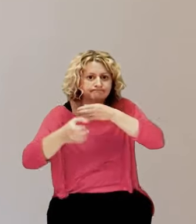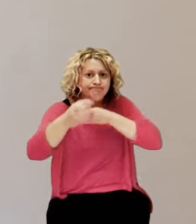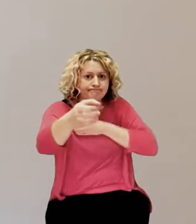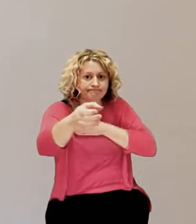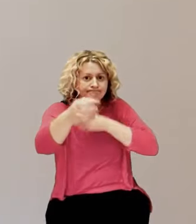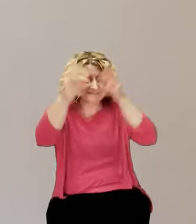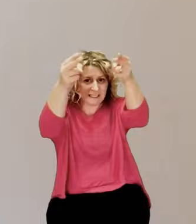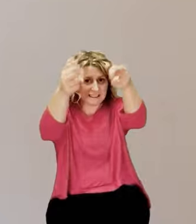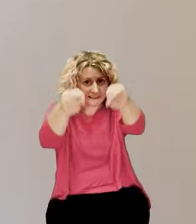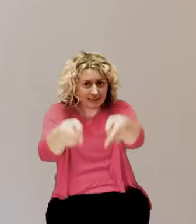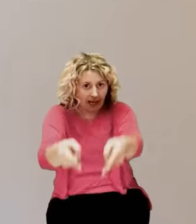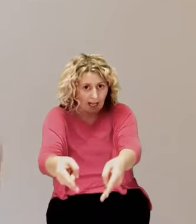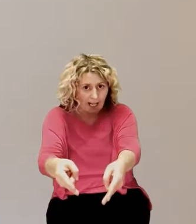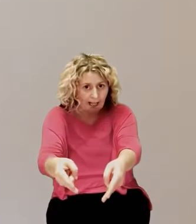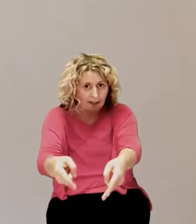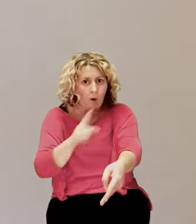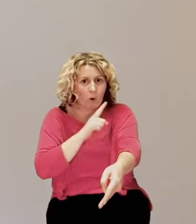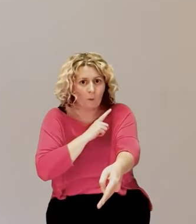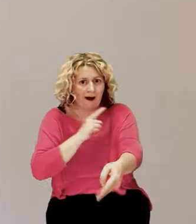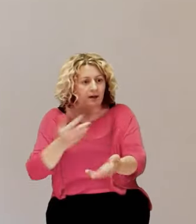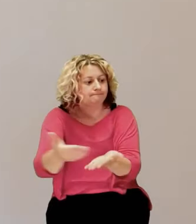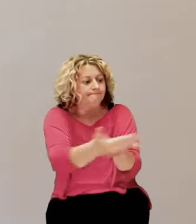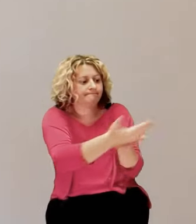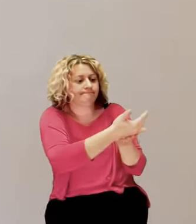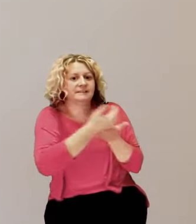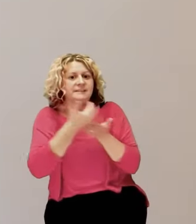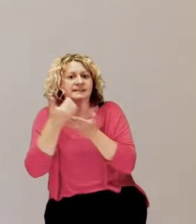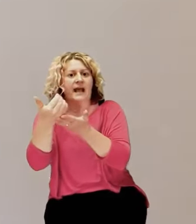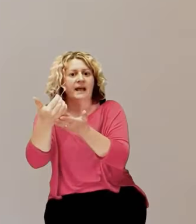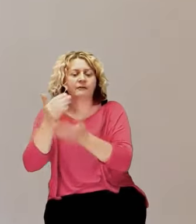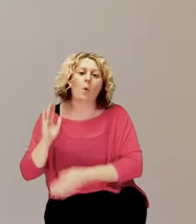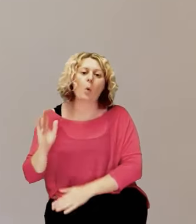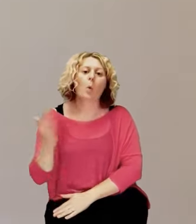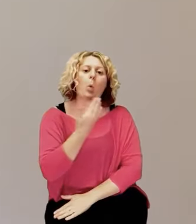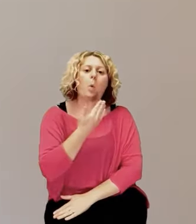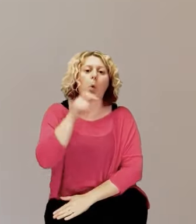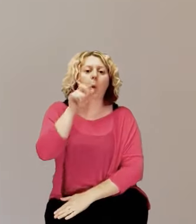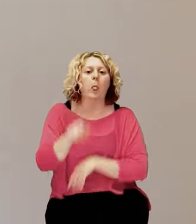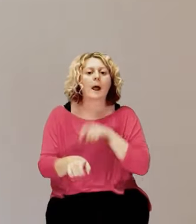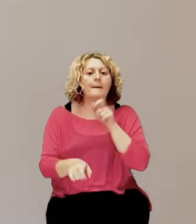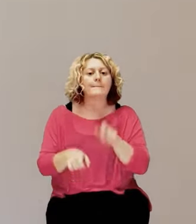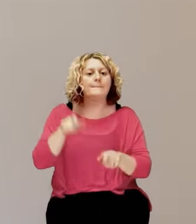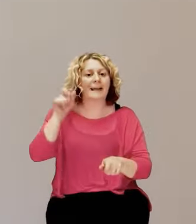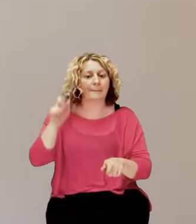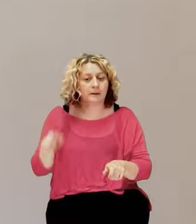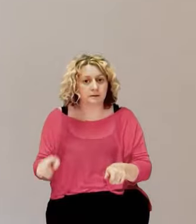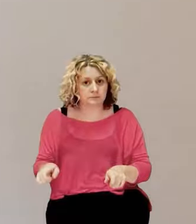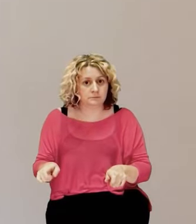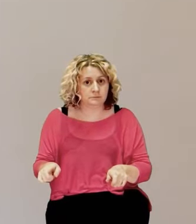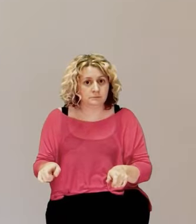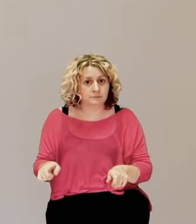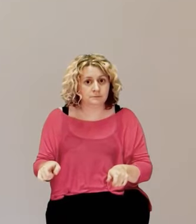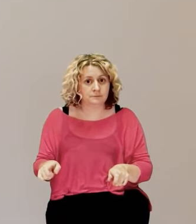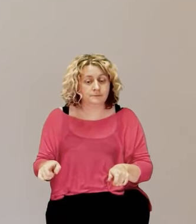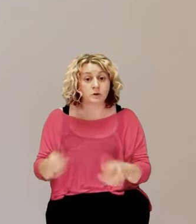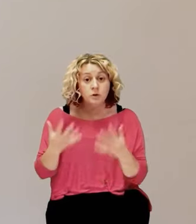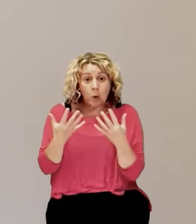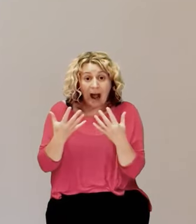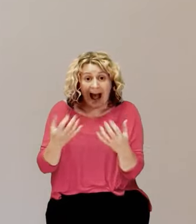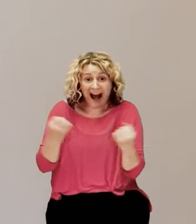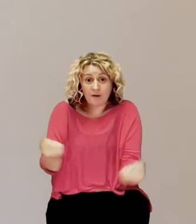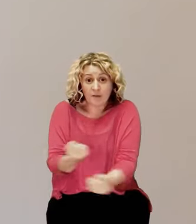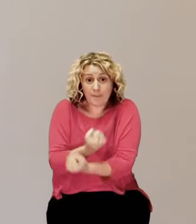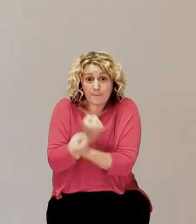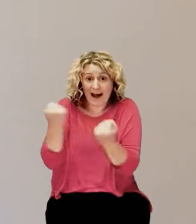all people. Here's the first of three things. We must know to have the power of God in our lives right now, transforming